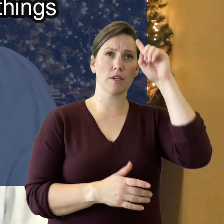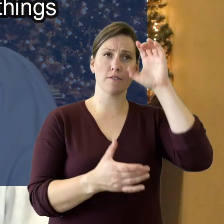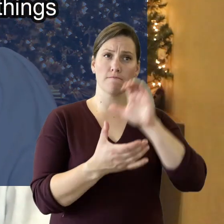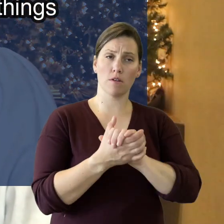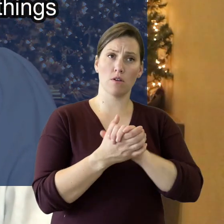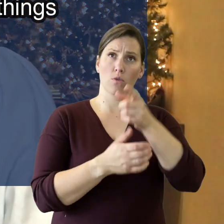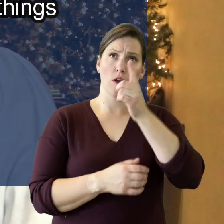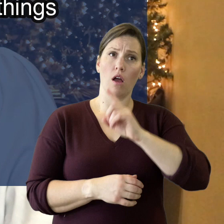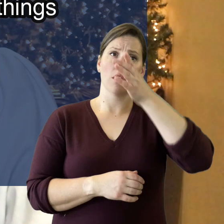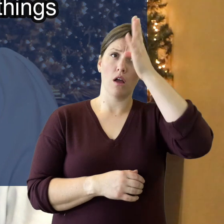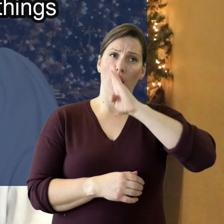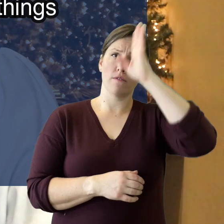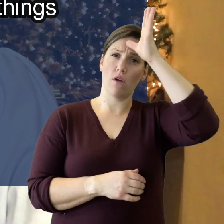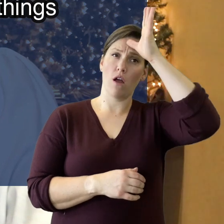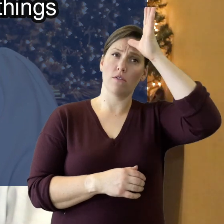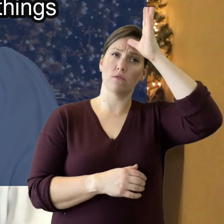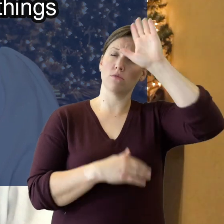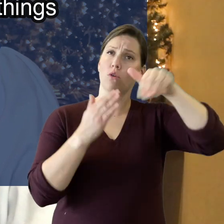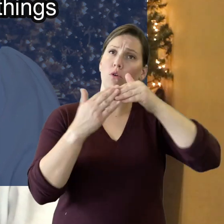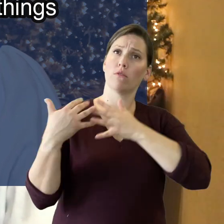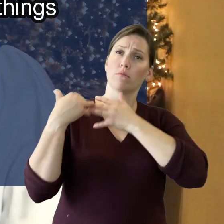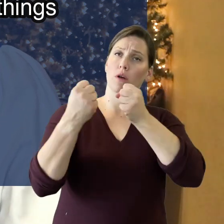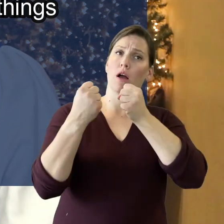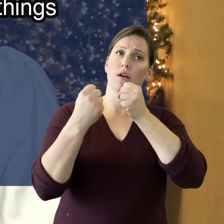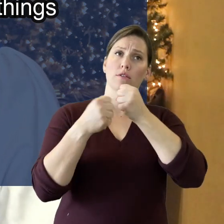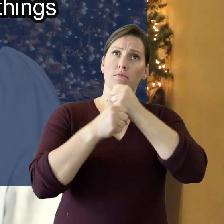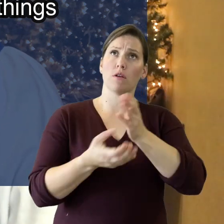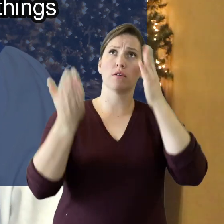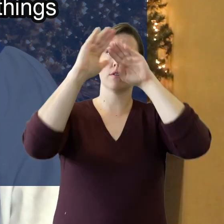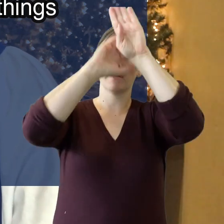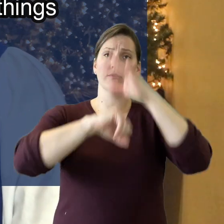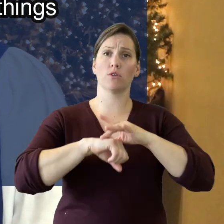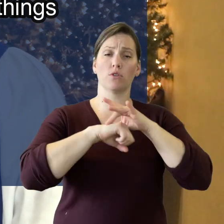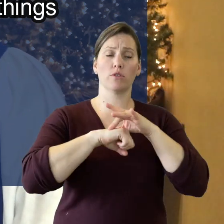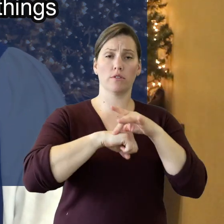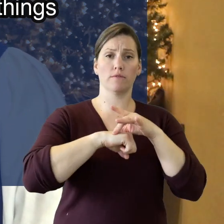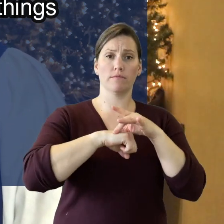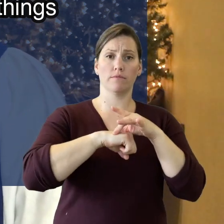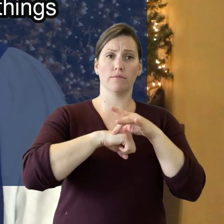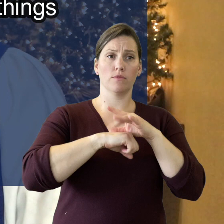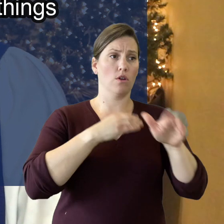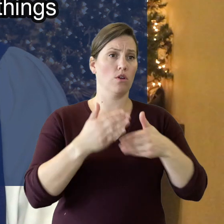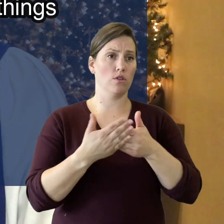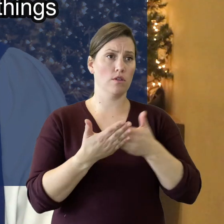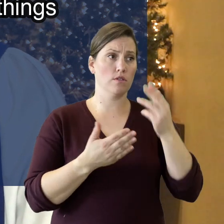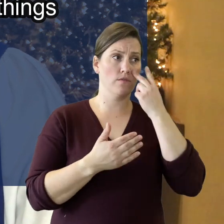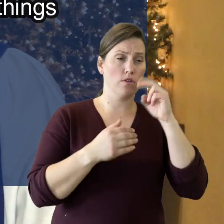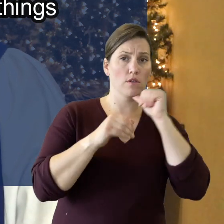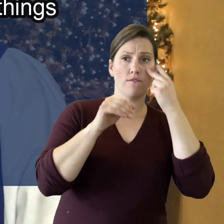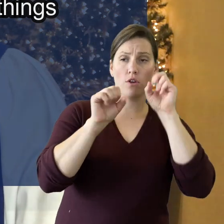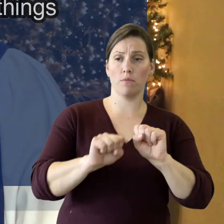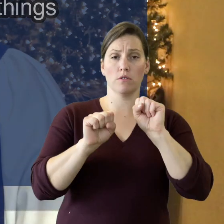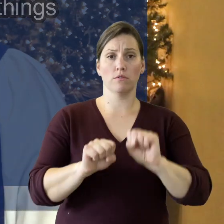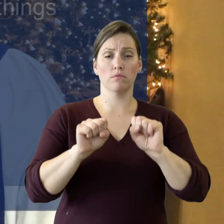I believe in one God, the Father Almighty, maker of heaven and earth, and of all